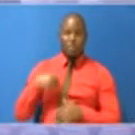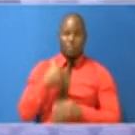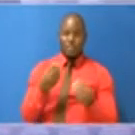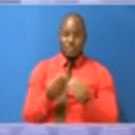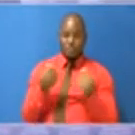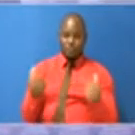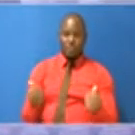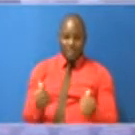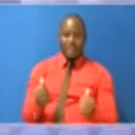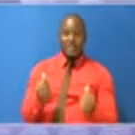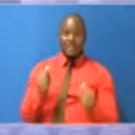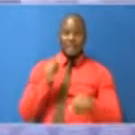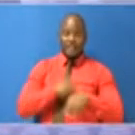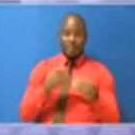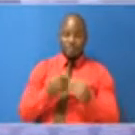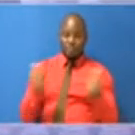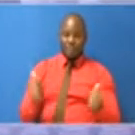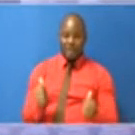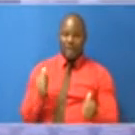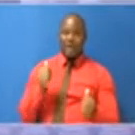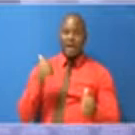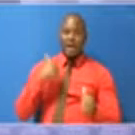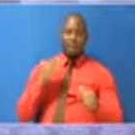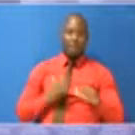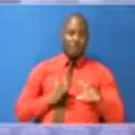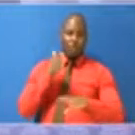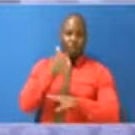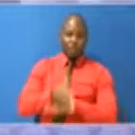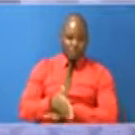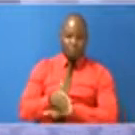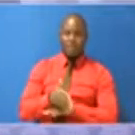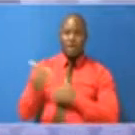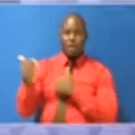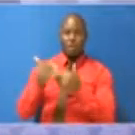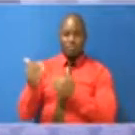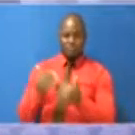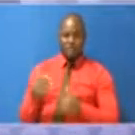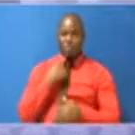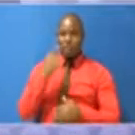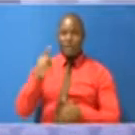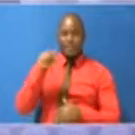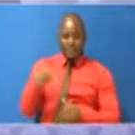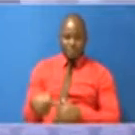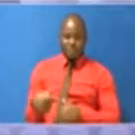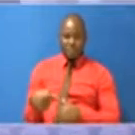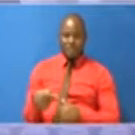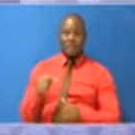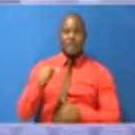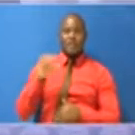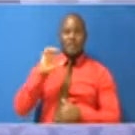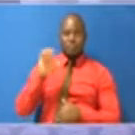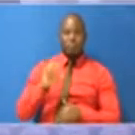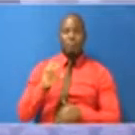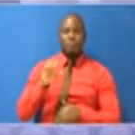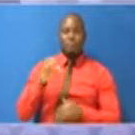tattoo guitar to leeway there'll be an extra almost close to a hundred thousand cubic twelve will go to six hundred